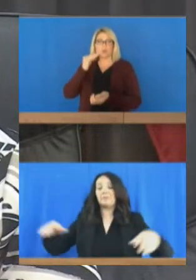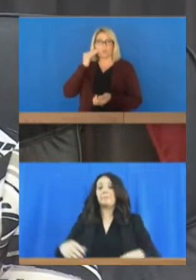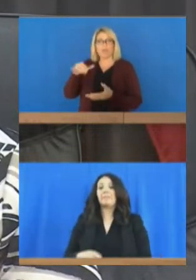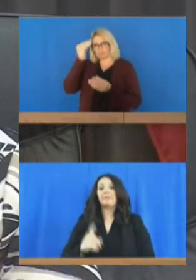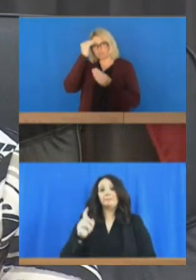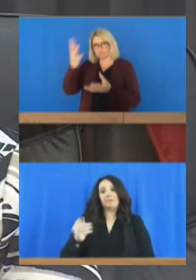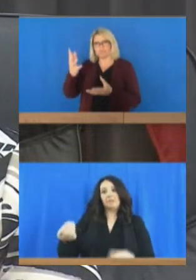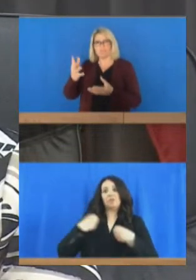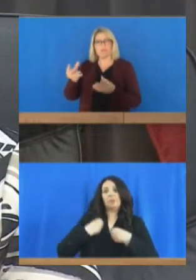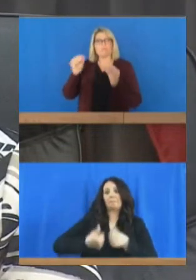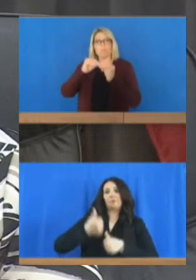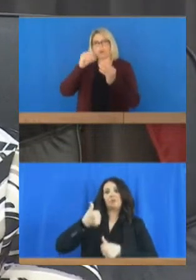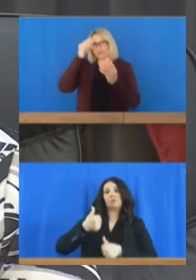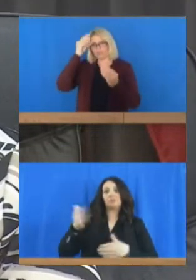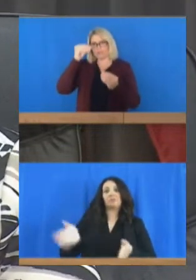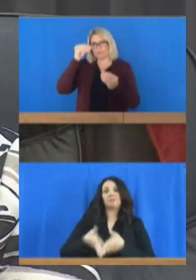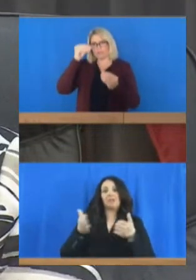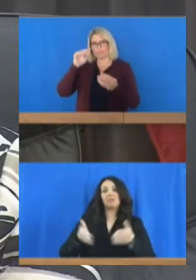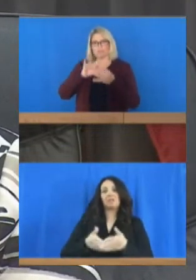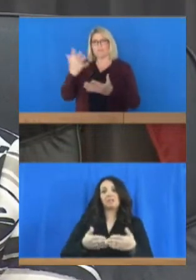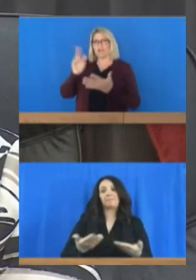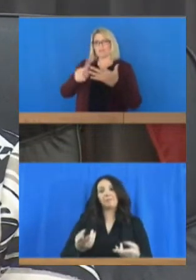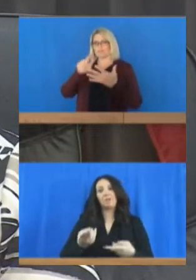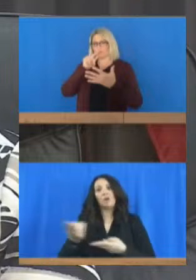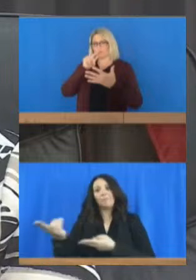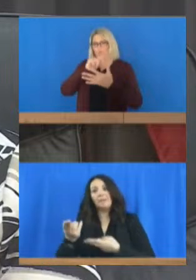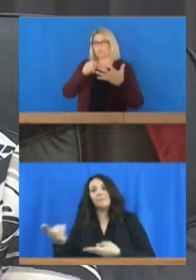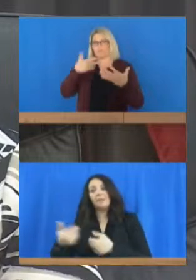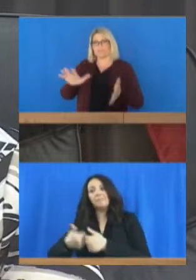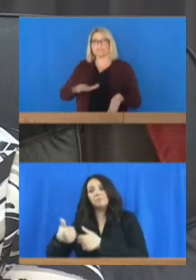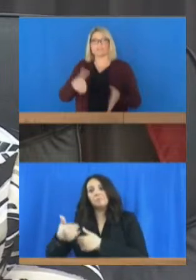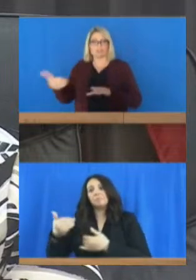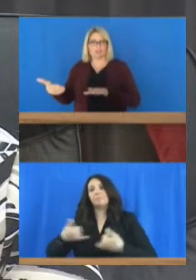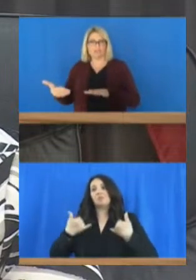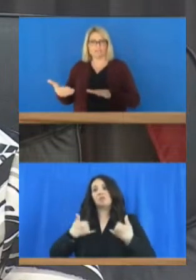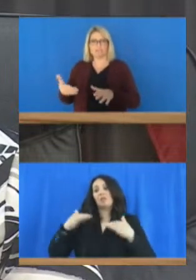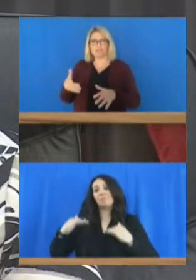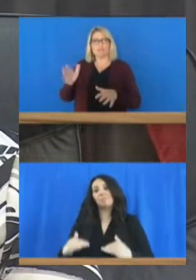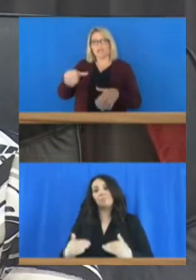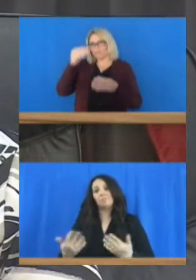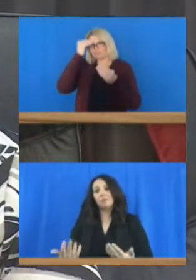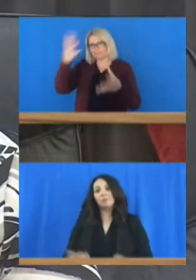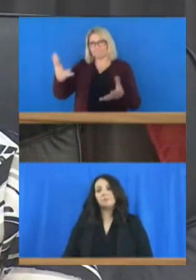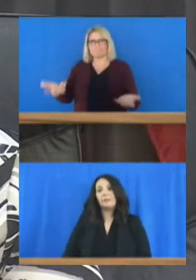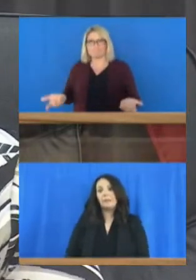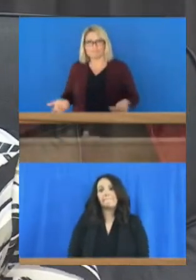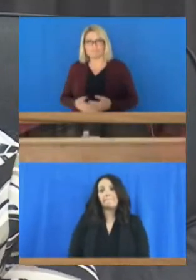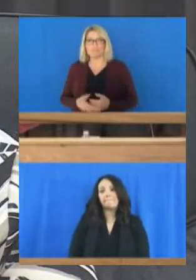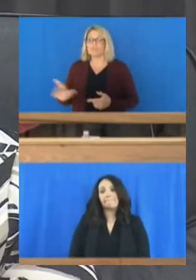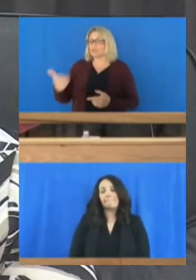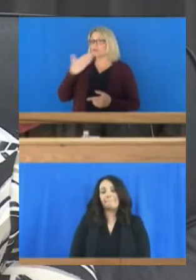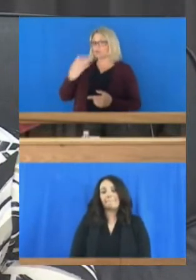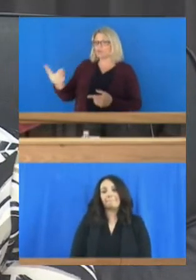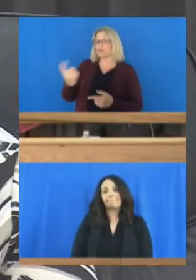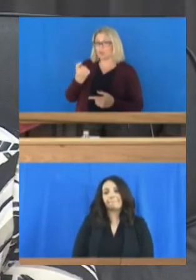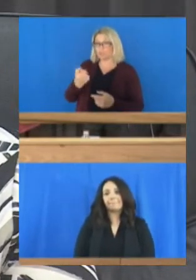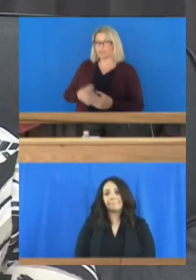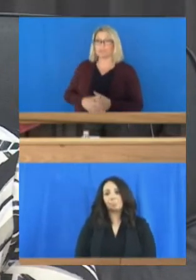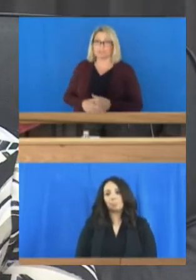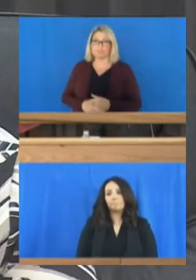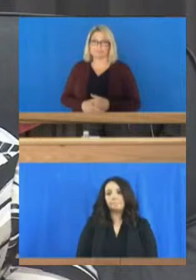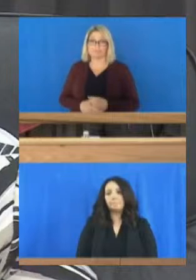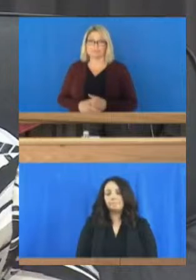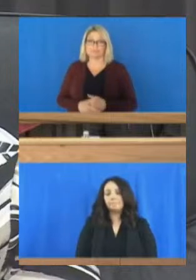admission or unfortunately passes away, we're trying to make sure that the public has information to